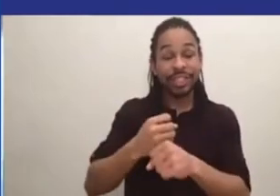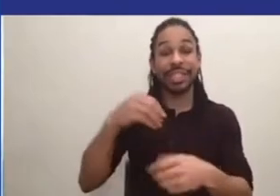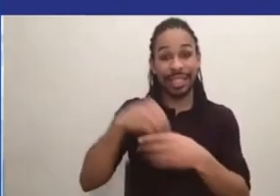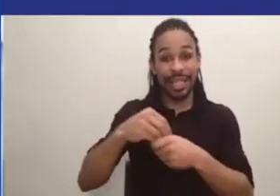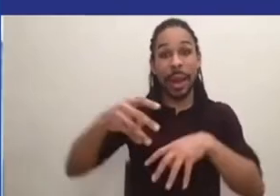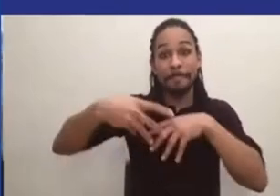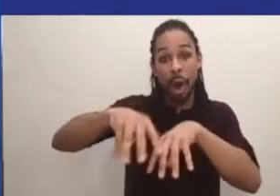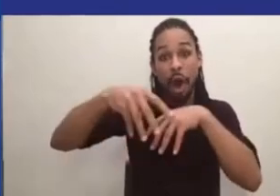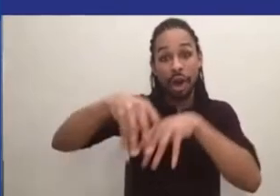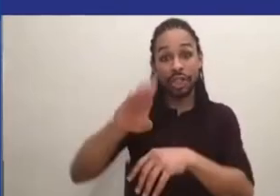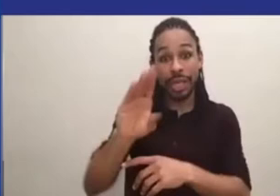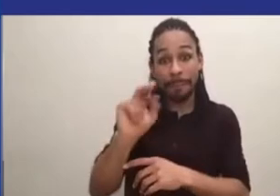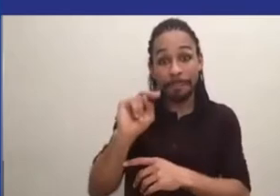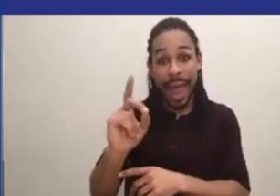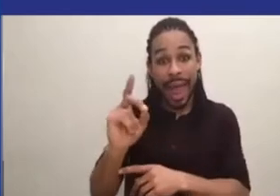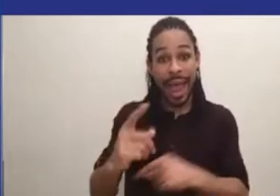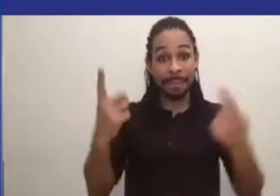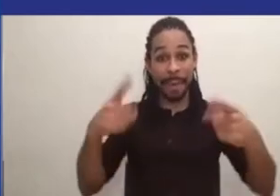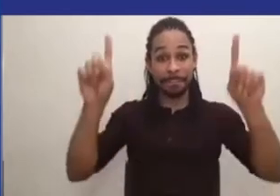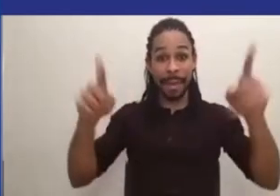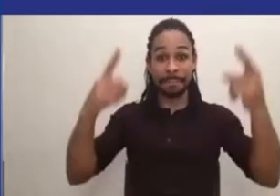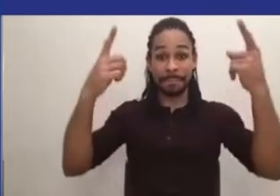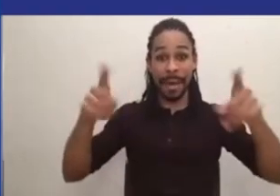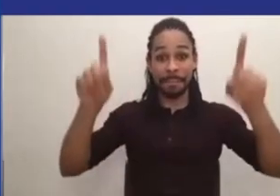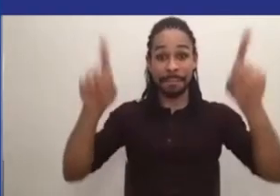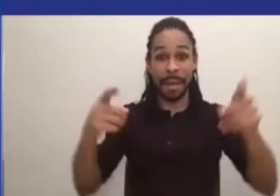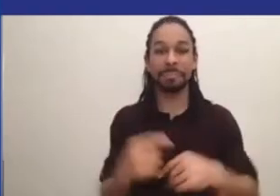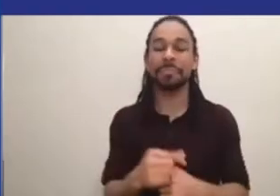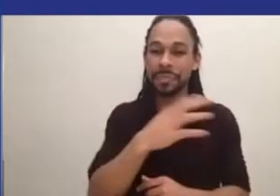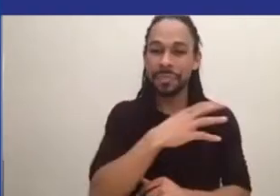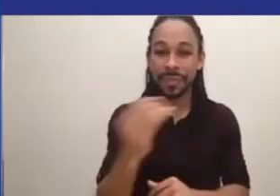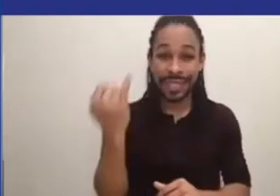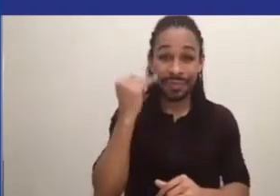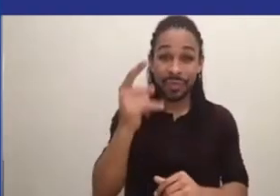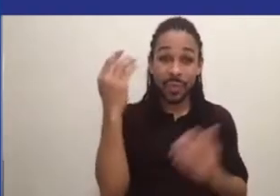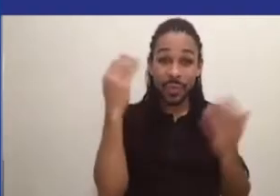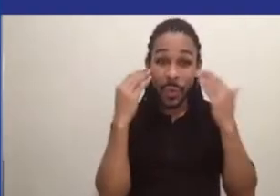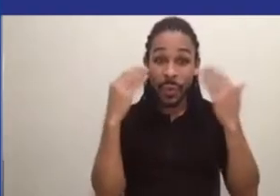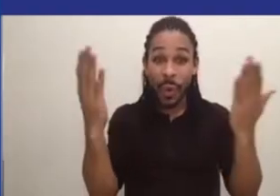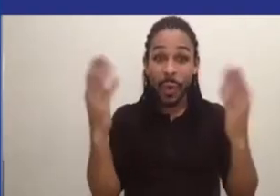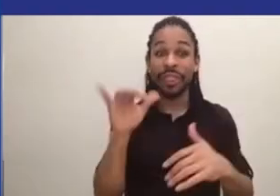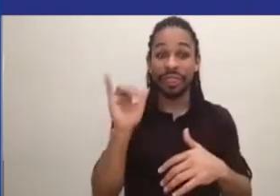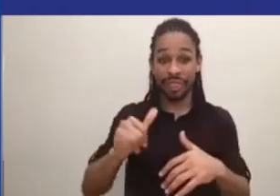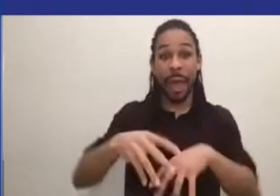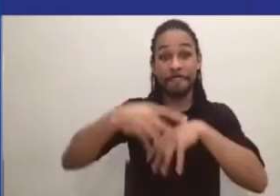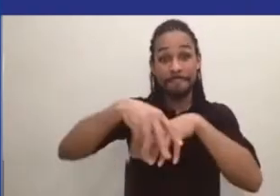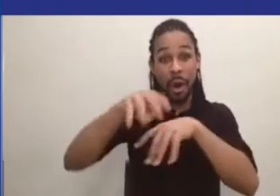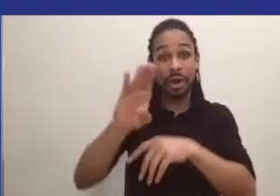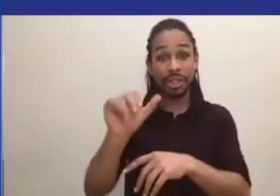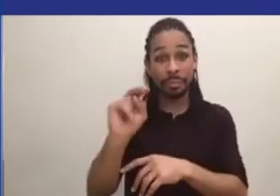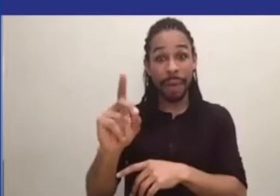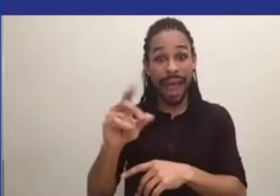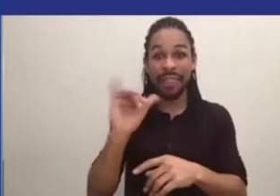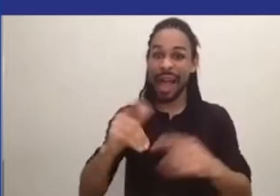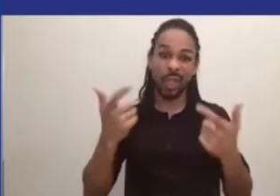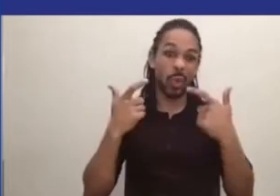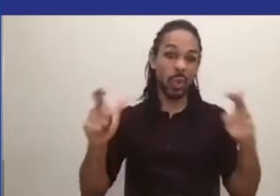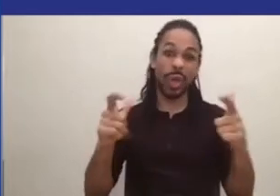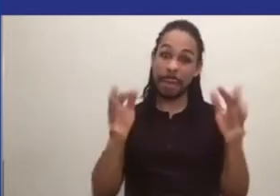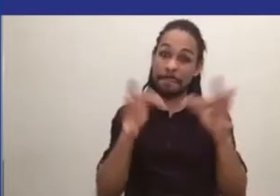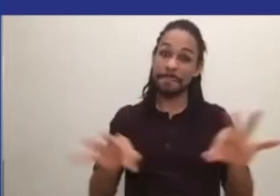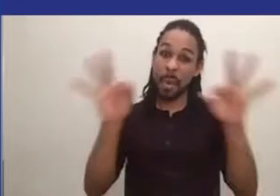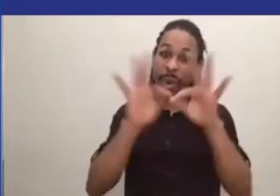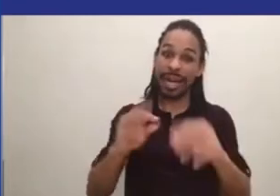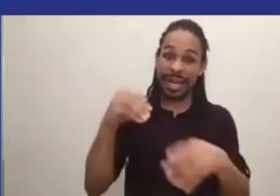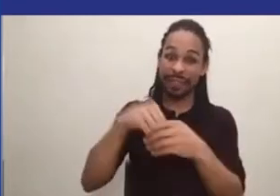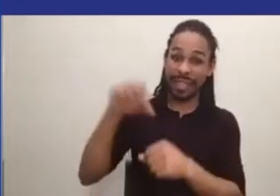And if you don't know, marching band was a huge, huge thing of the South. And that's sort of where all of